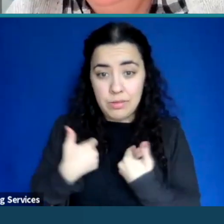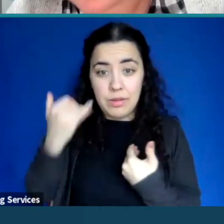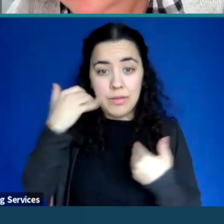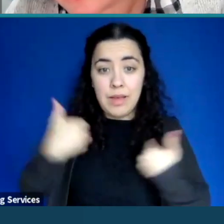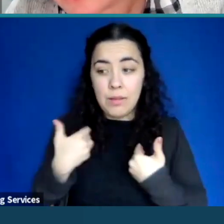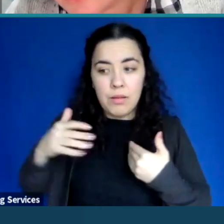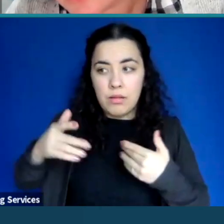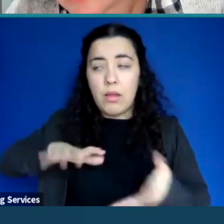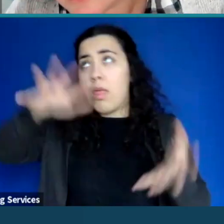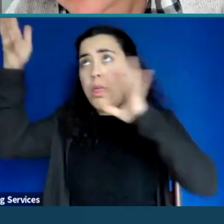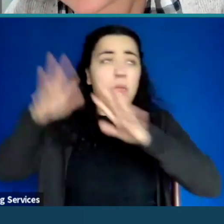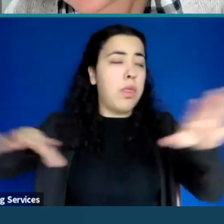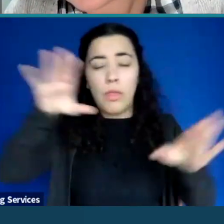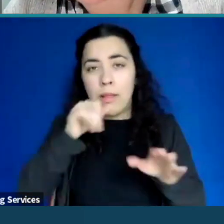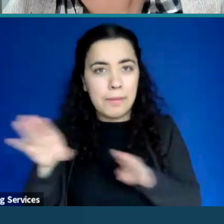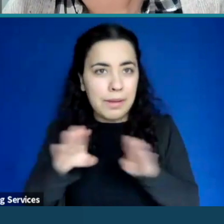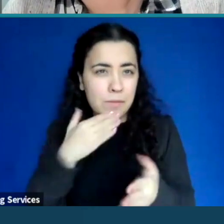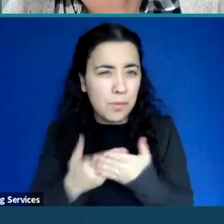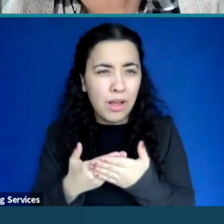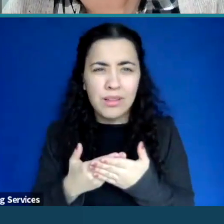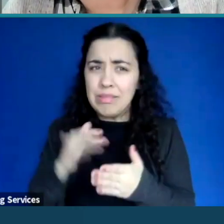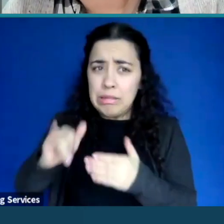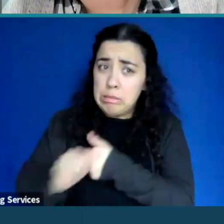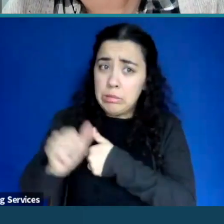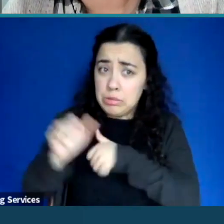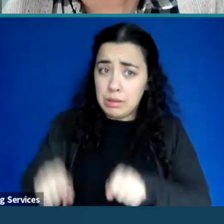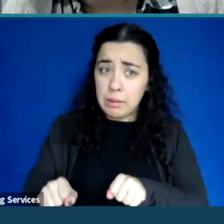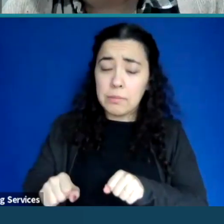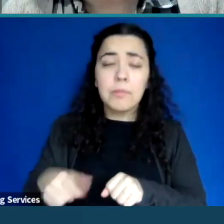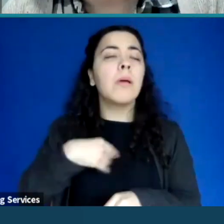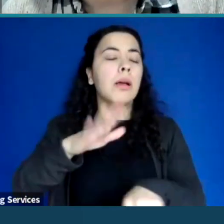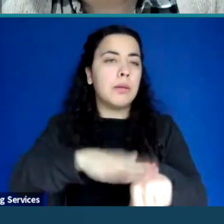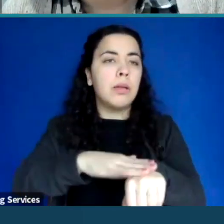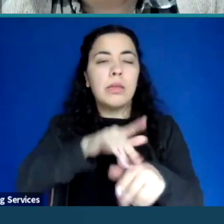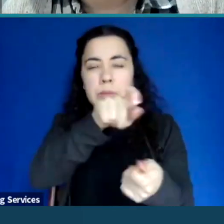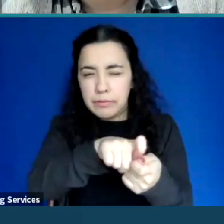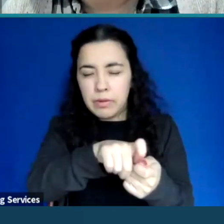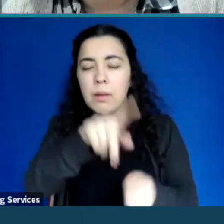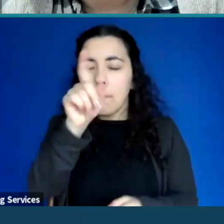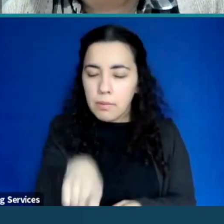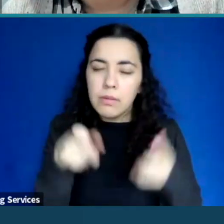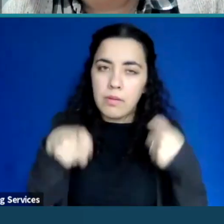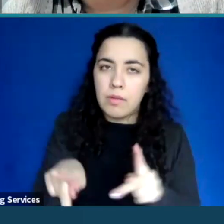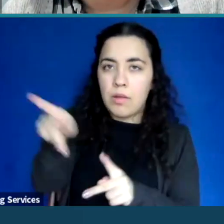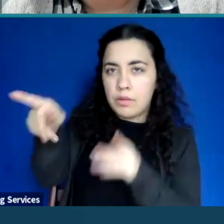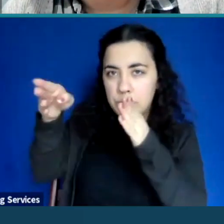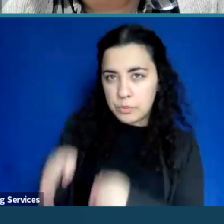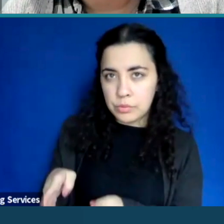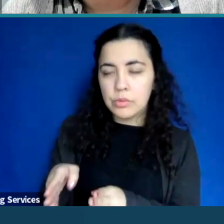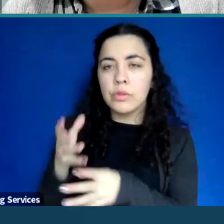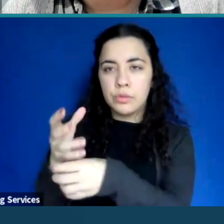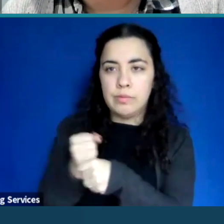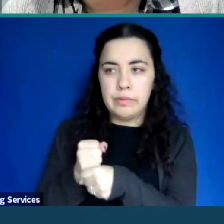under control or not behaving appropriately. Now, I will specify you have to allow the person to